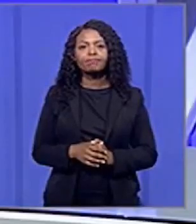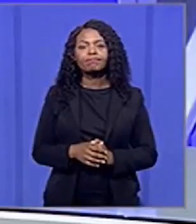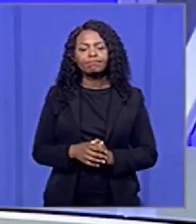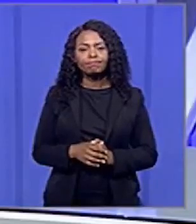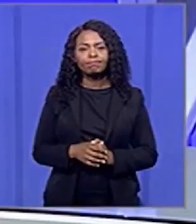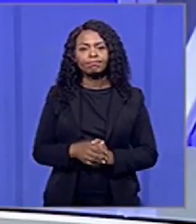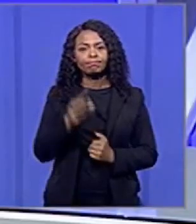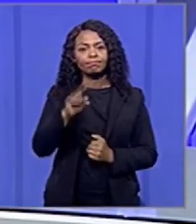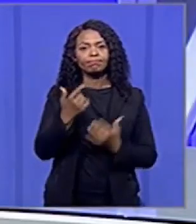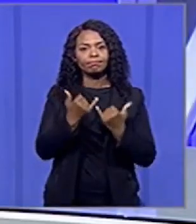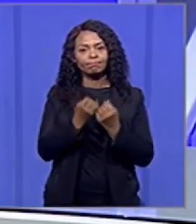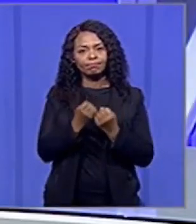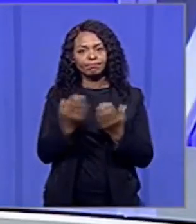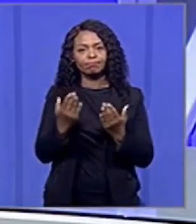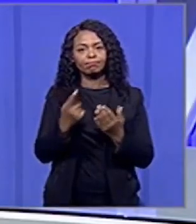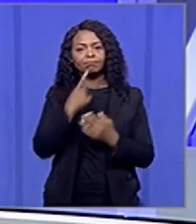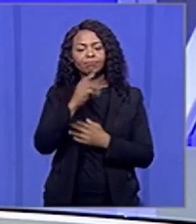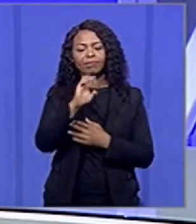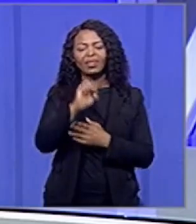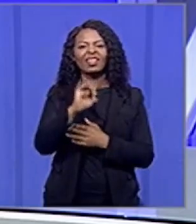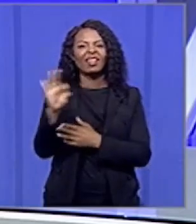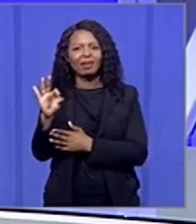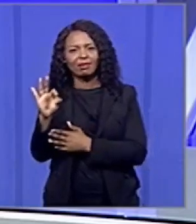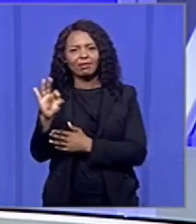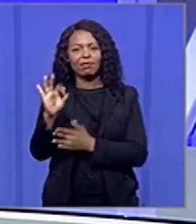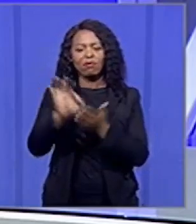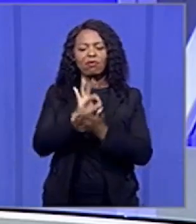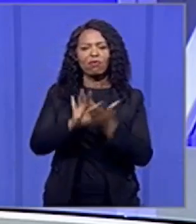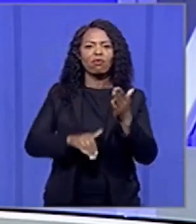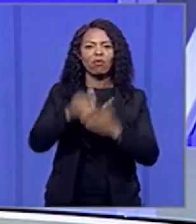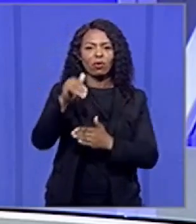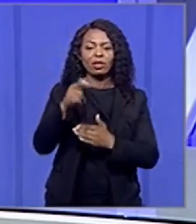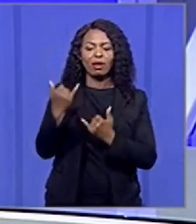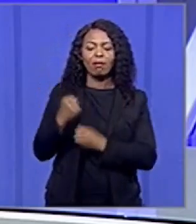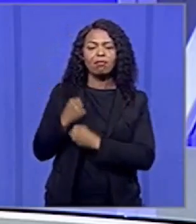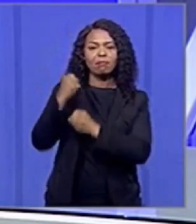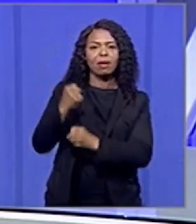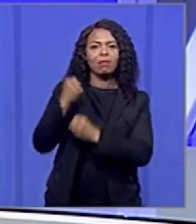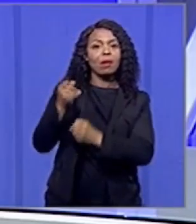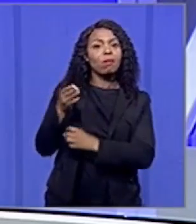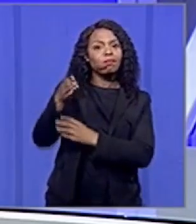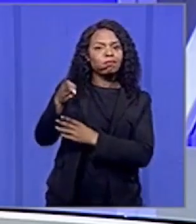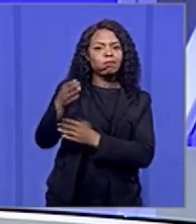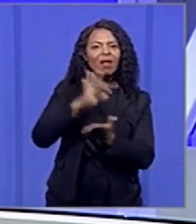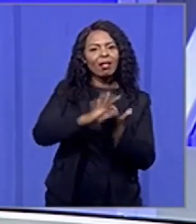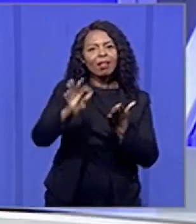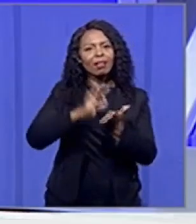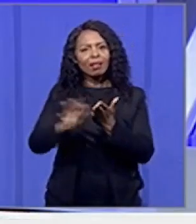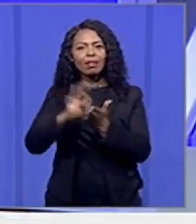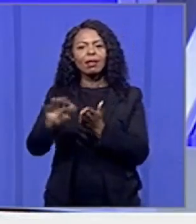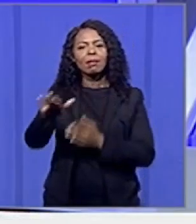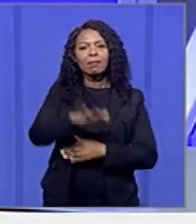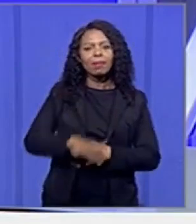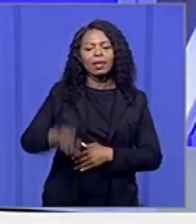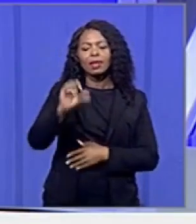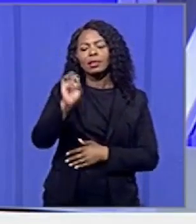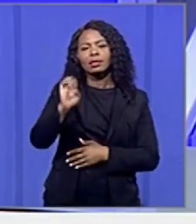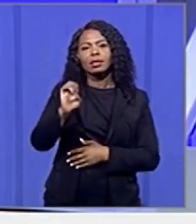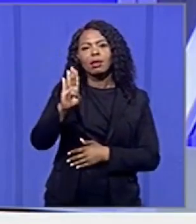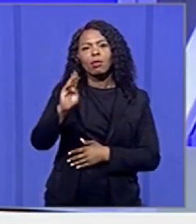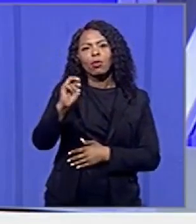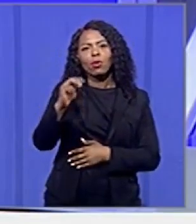Matsapeng ka go godisa bageti gore ba e voutele dikgetong tse di tlago, EFF e hlweletse le lesolong la go hlwekisa ka motsesetorobong wa